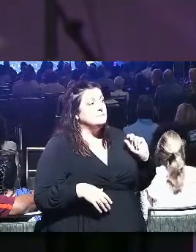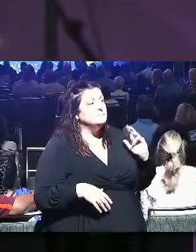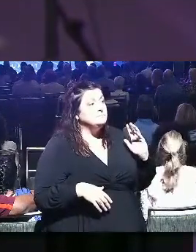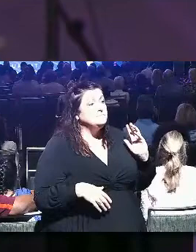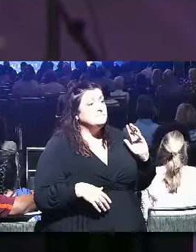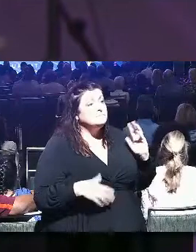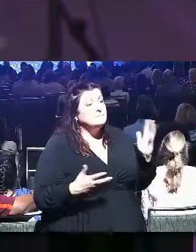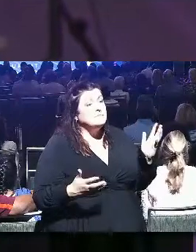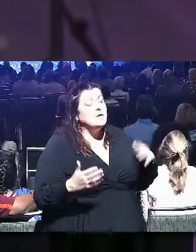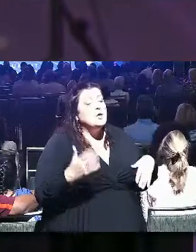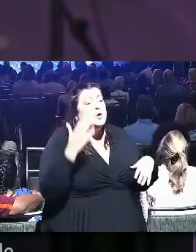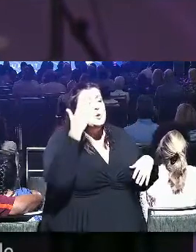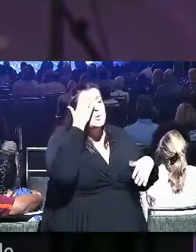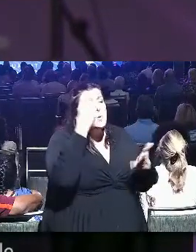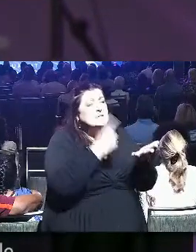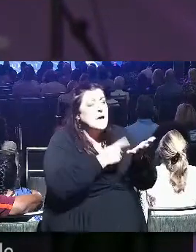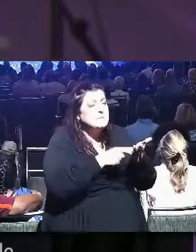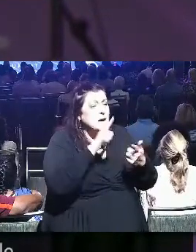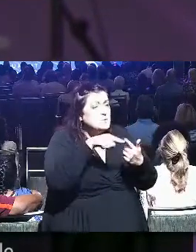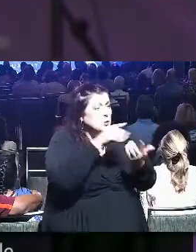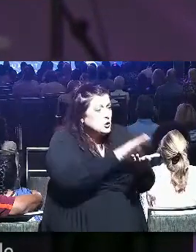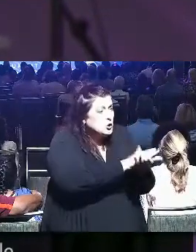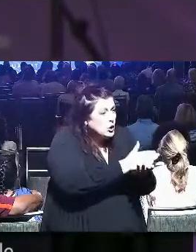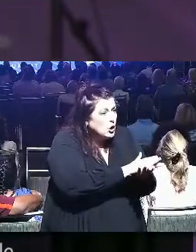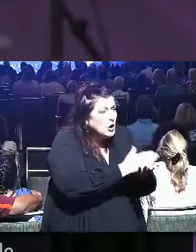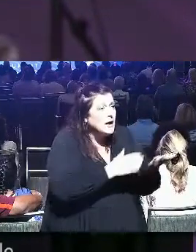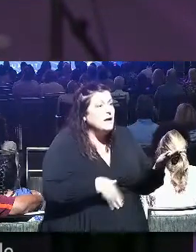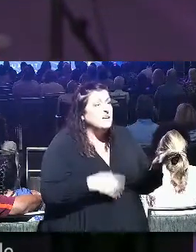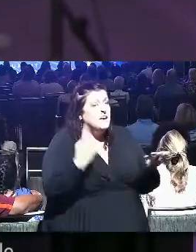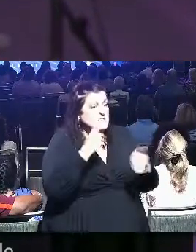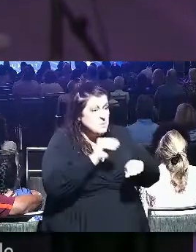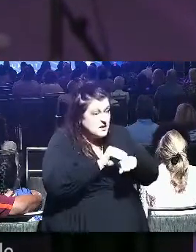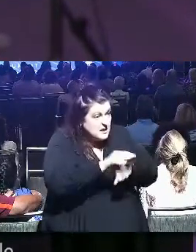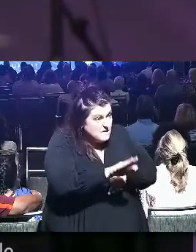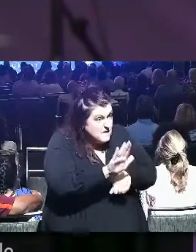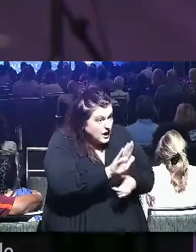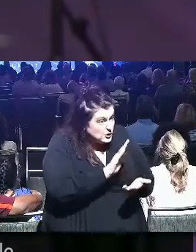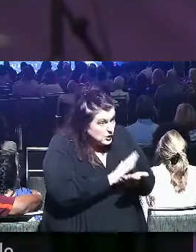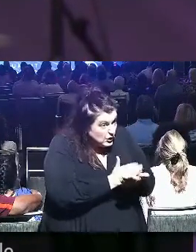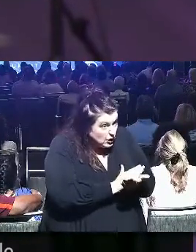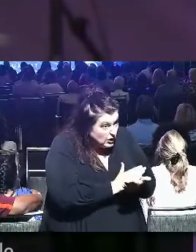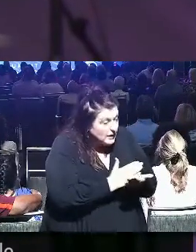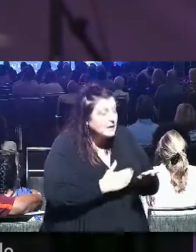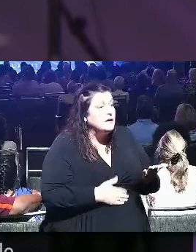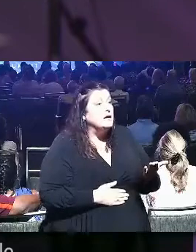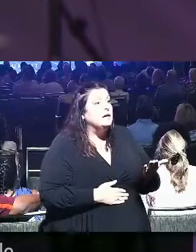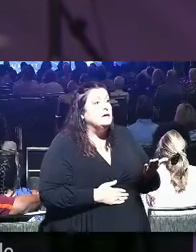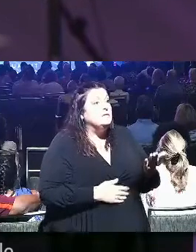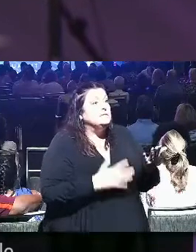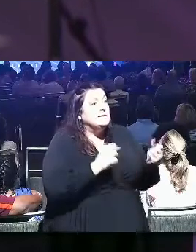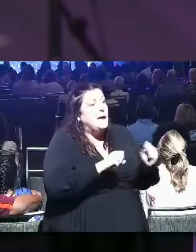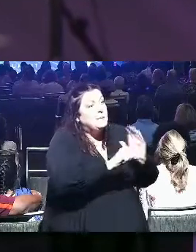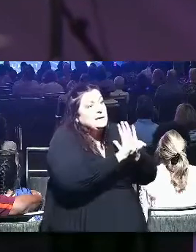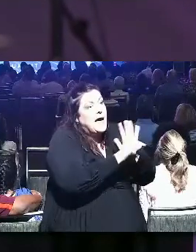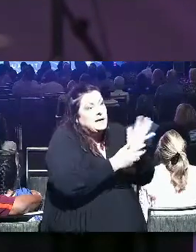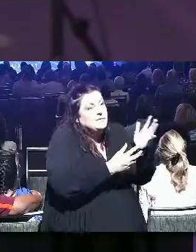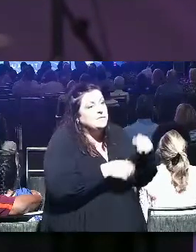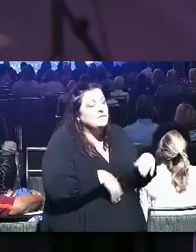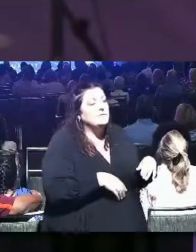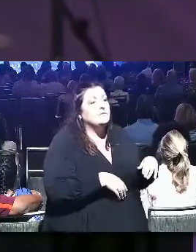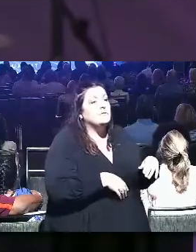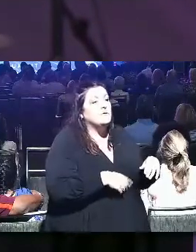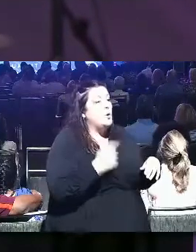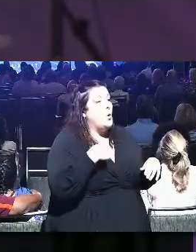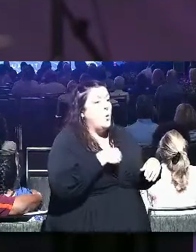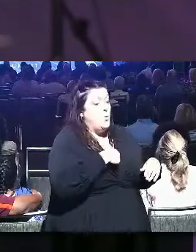a whole batch of dough, brothers and sisters, may we return to our churches and be that